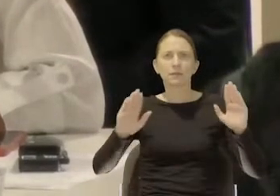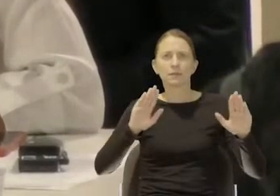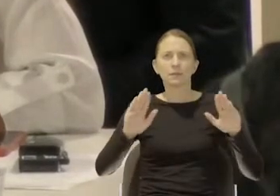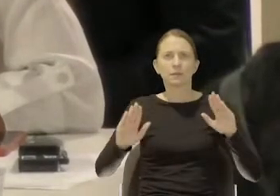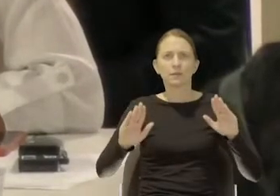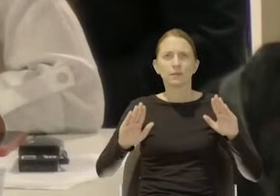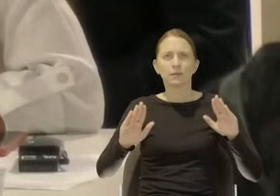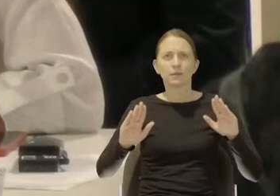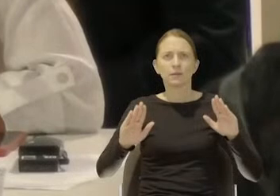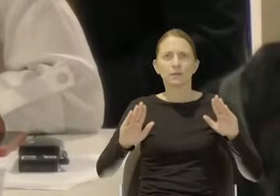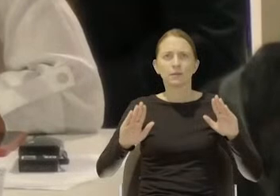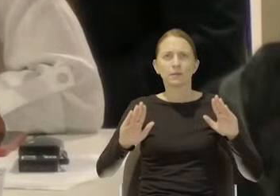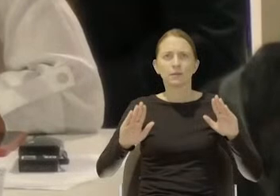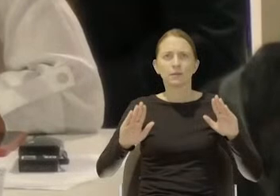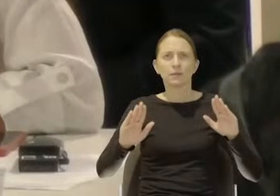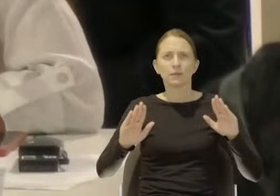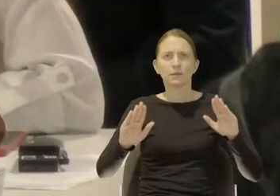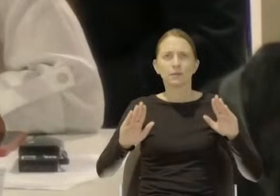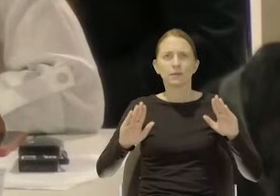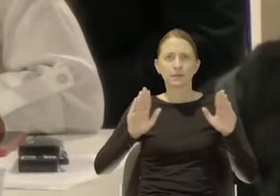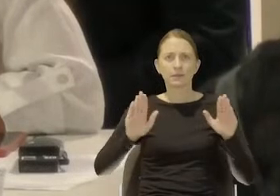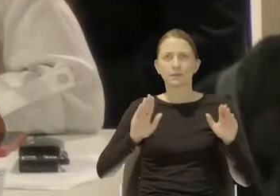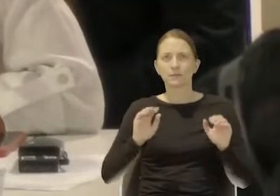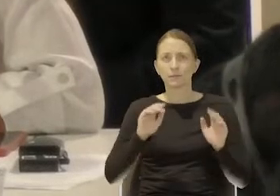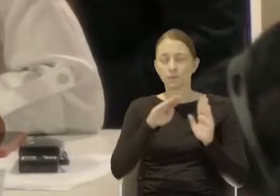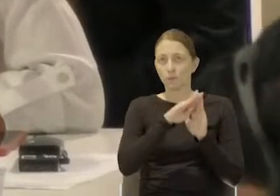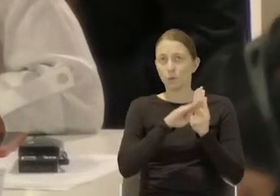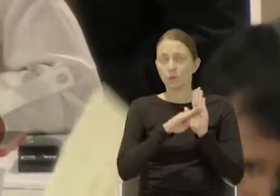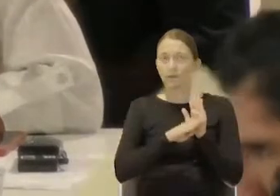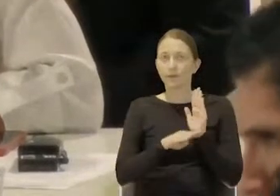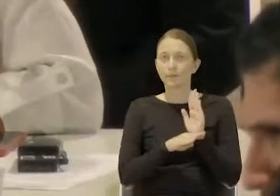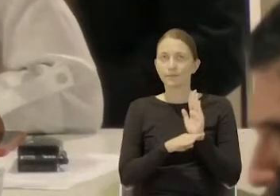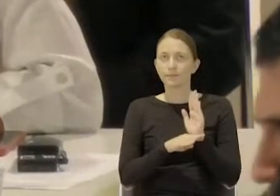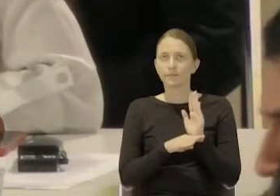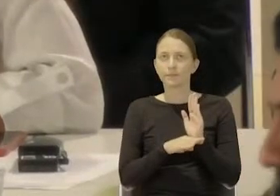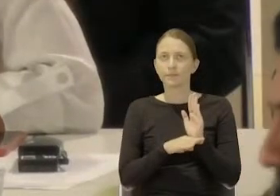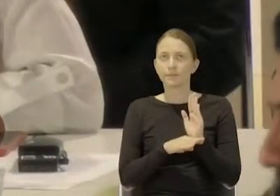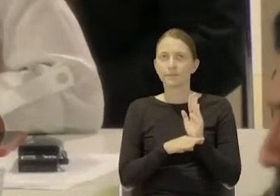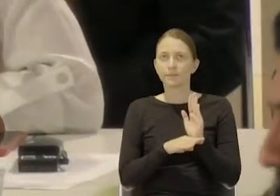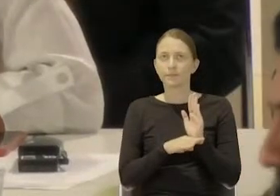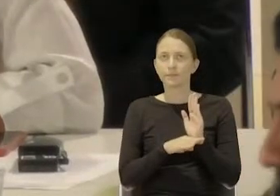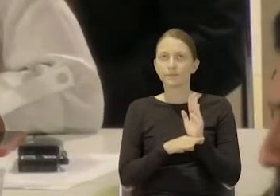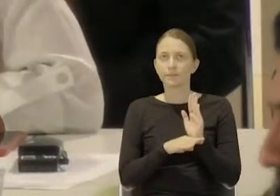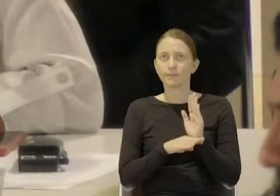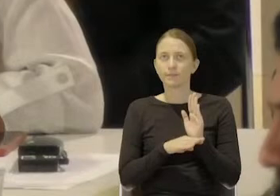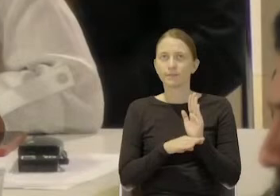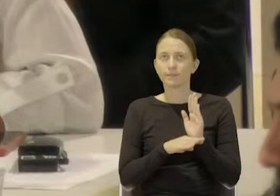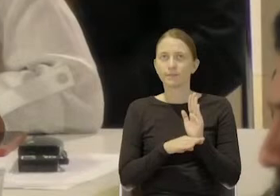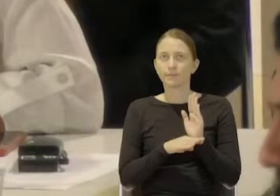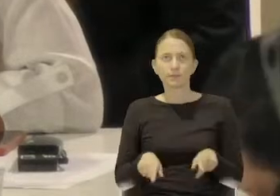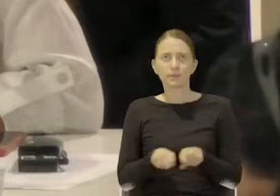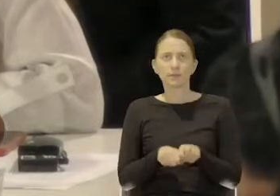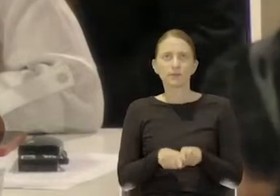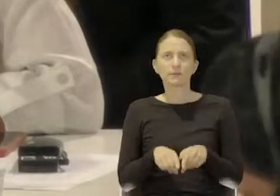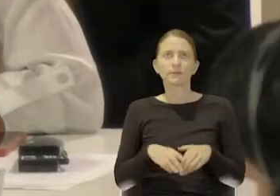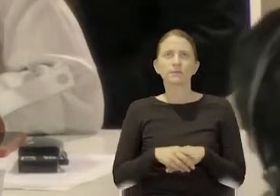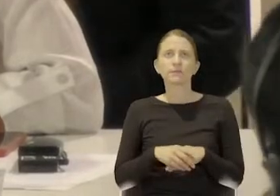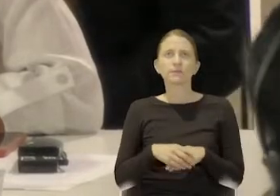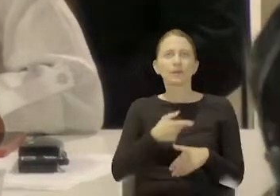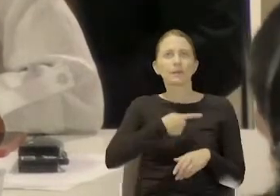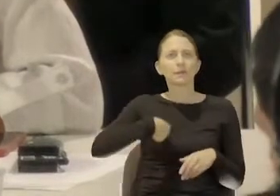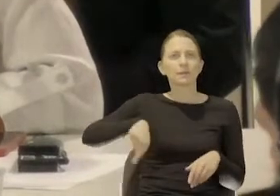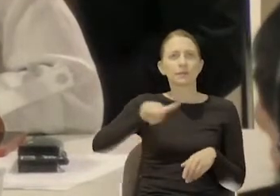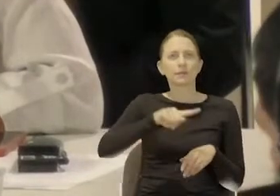policies. Therefore, Brazil, which took an active part in the formulation of the new urban agenda on the occasion